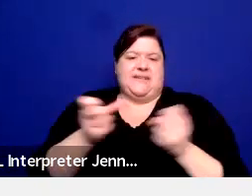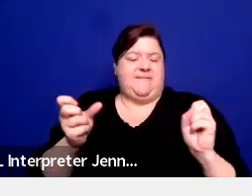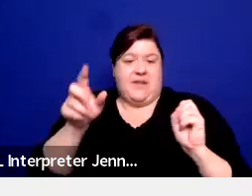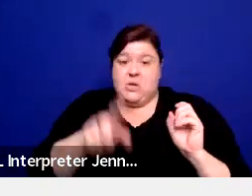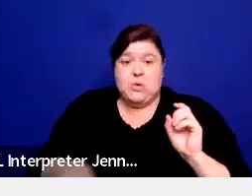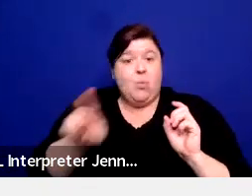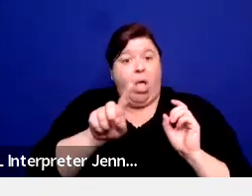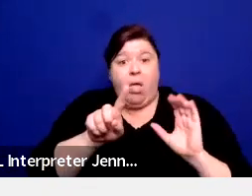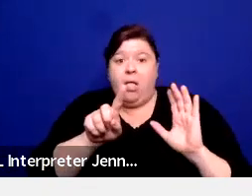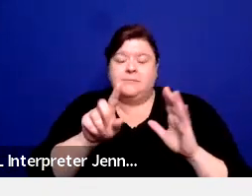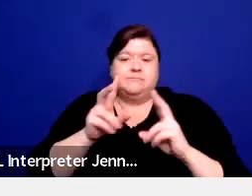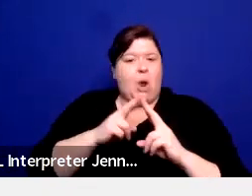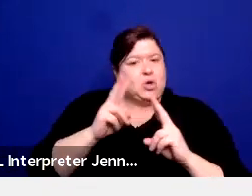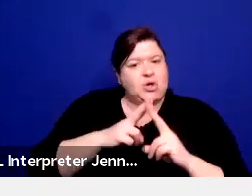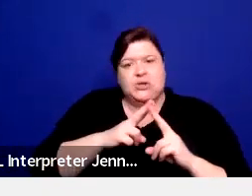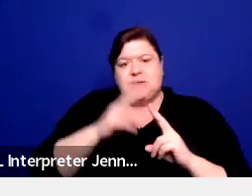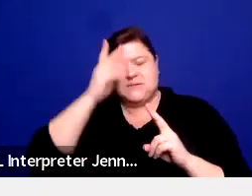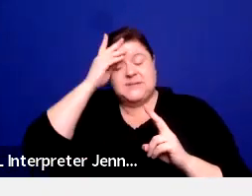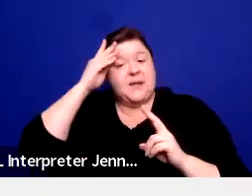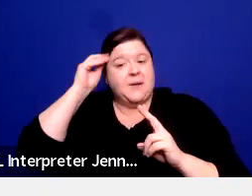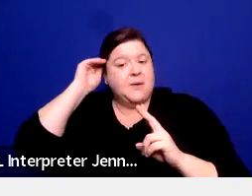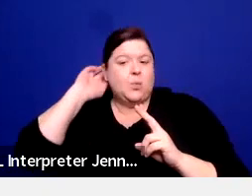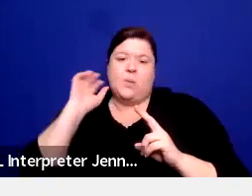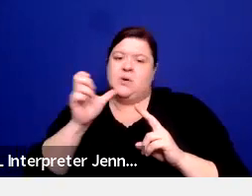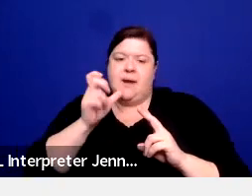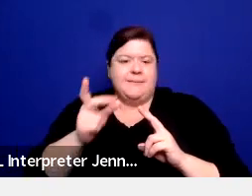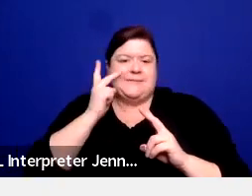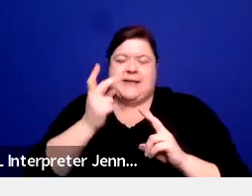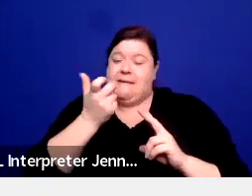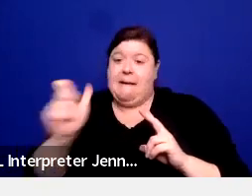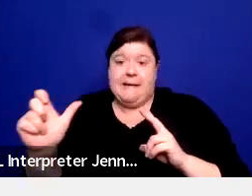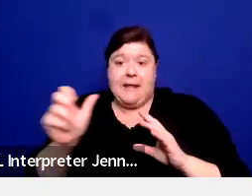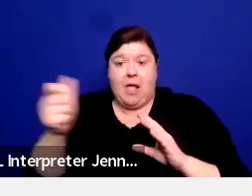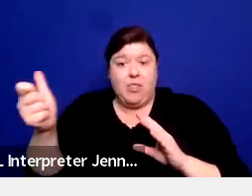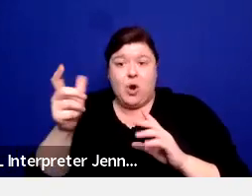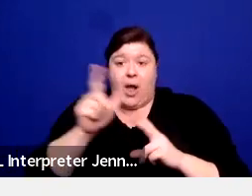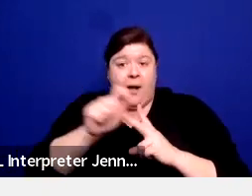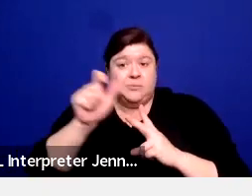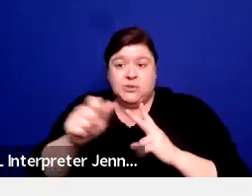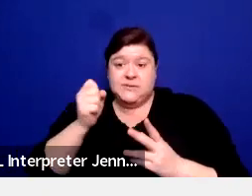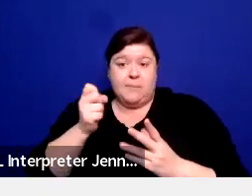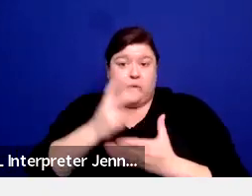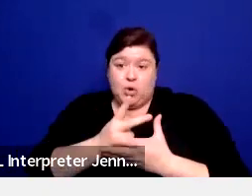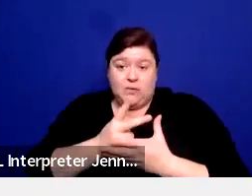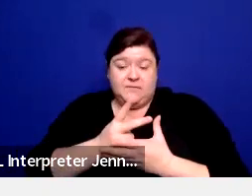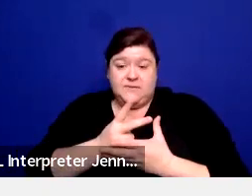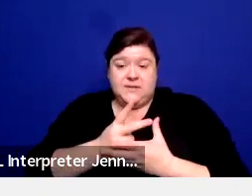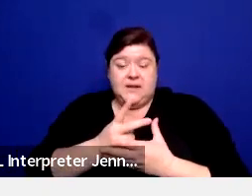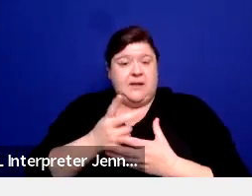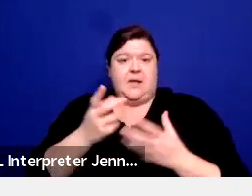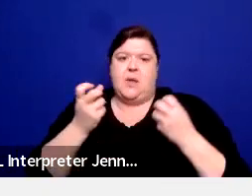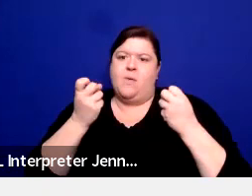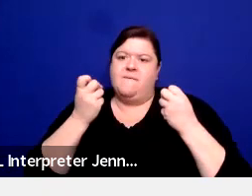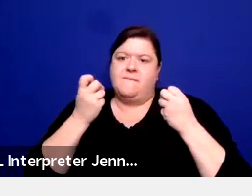partners, that we were not seeing any alternatives approved by local building officials. All the alternatives were very